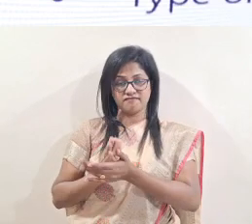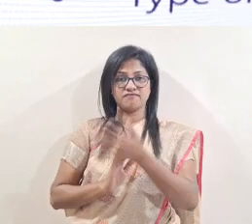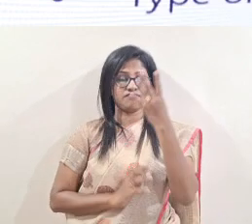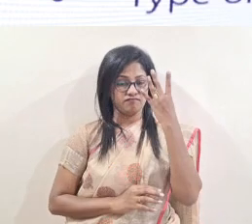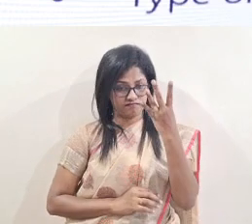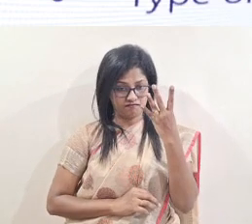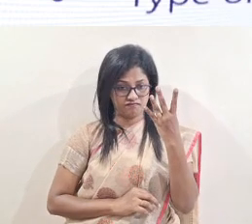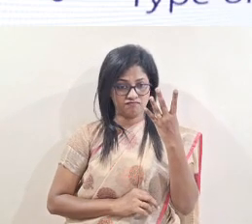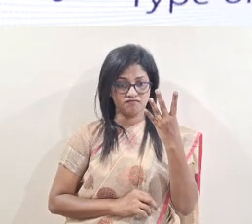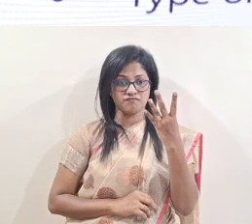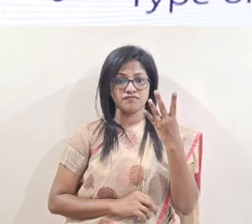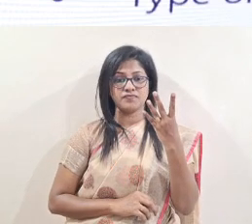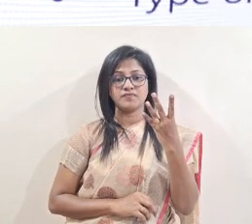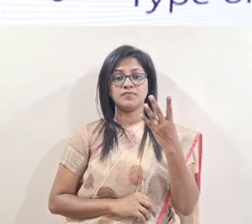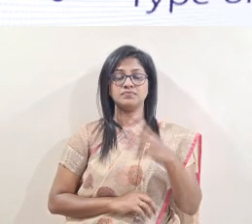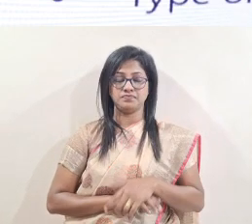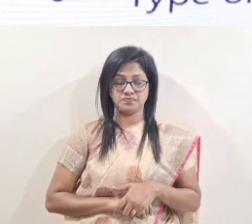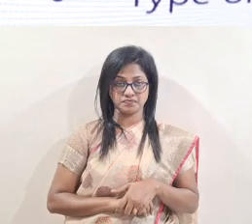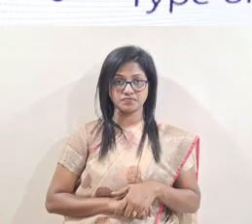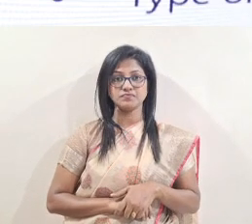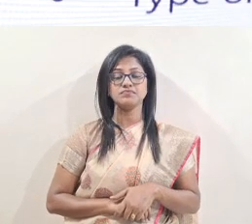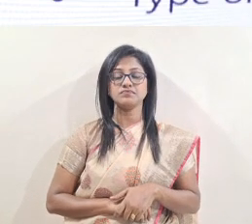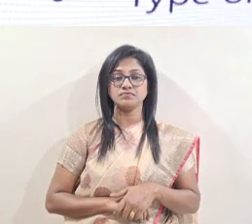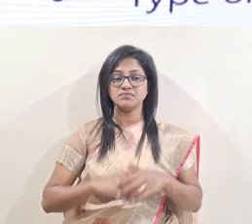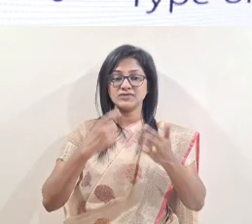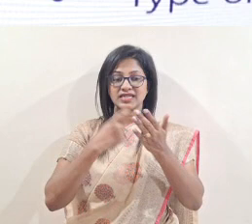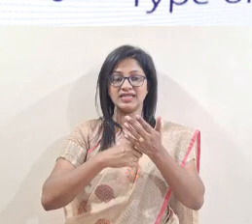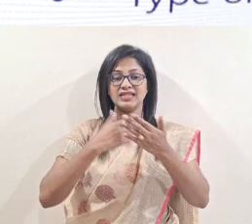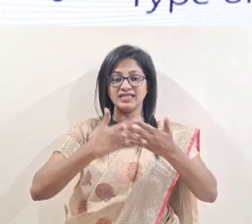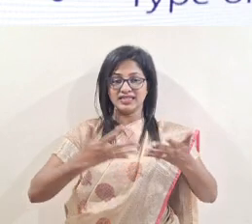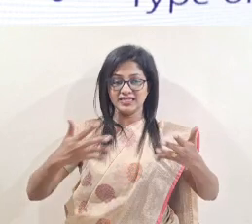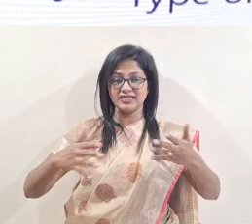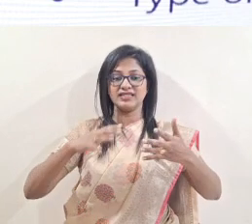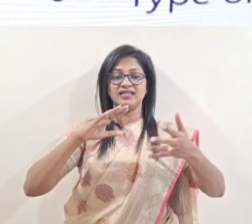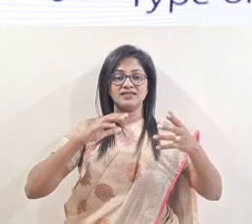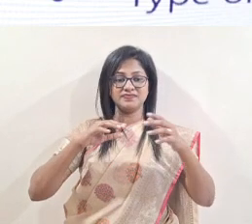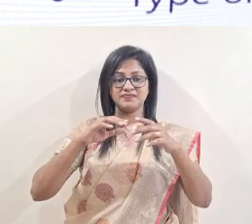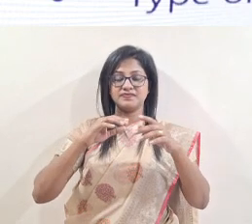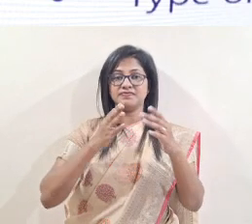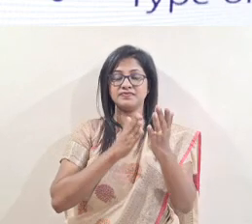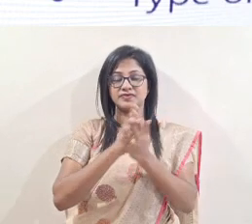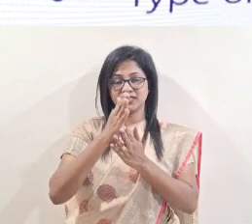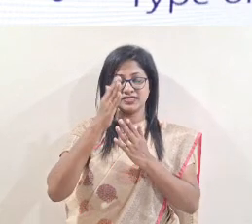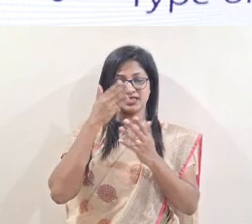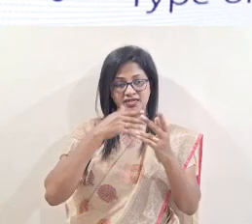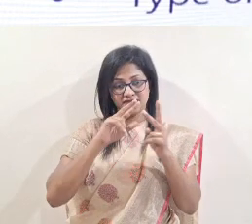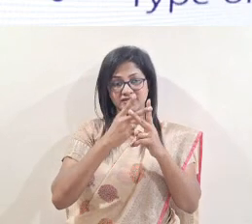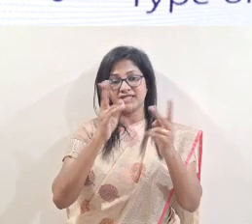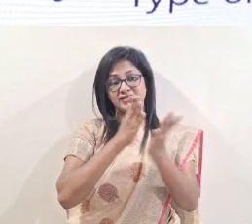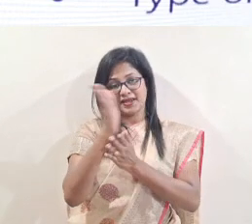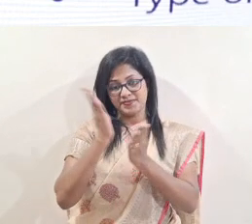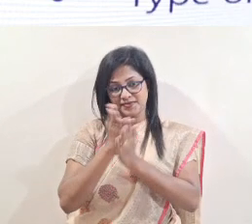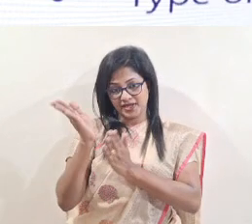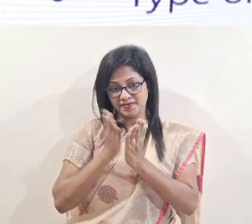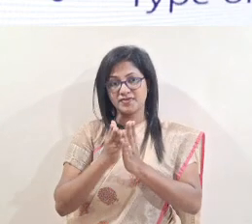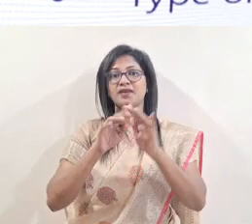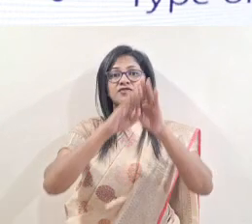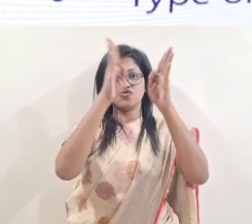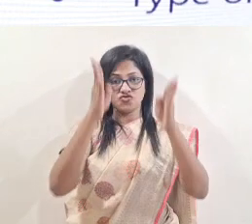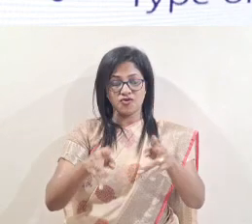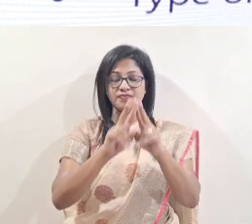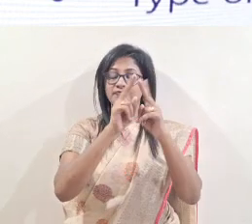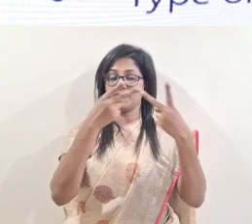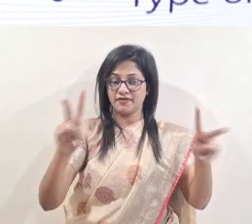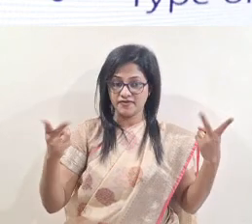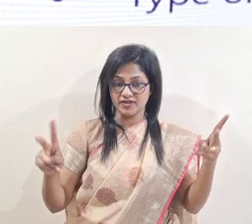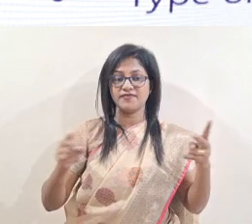different categories. The retail typology based indicators, where we have the different types of shops and activities which are taking place.